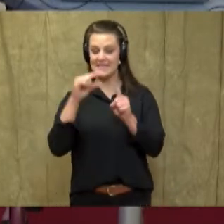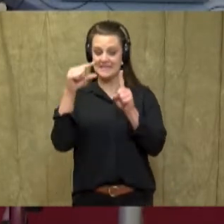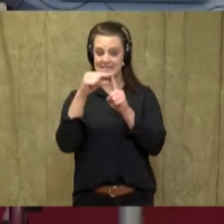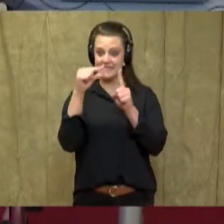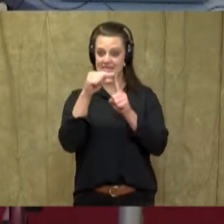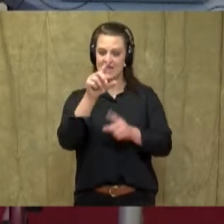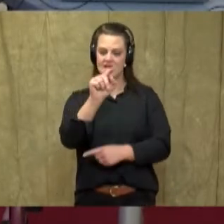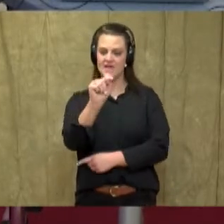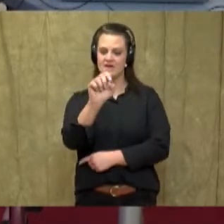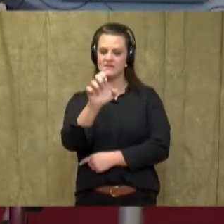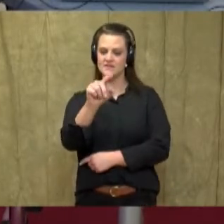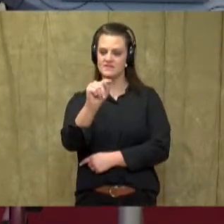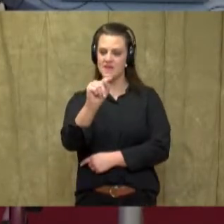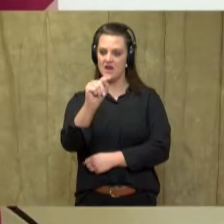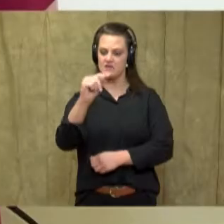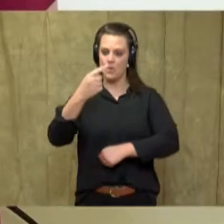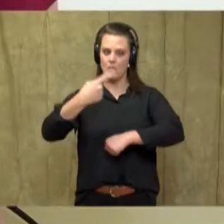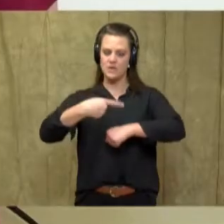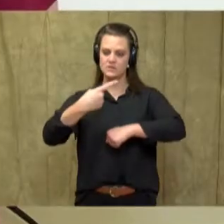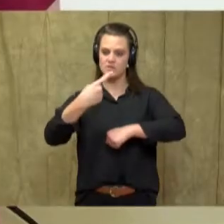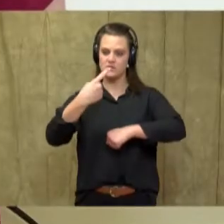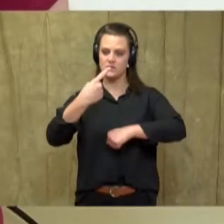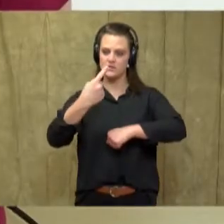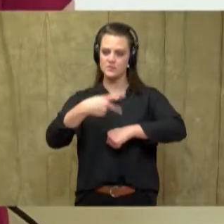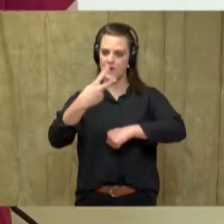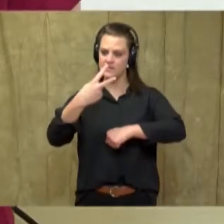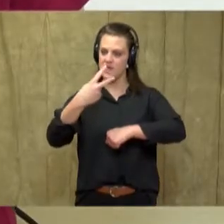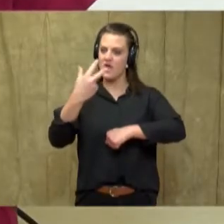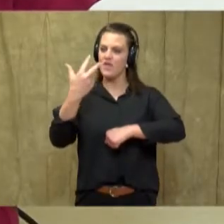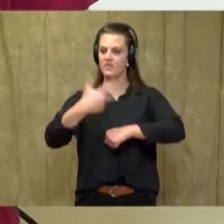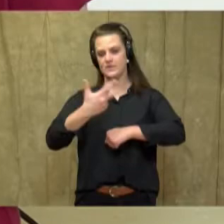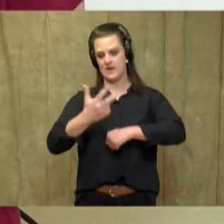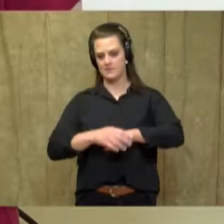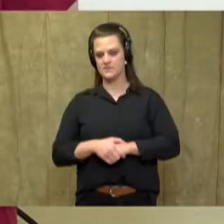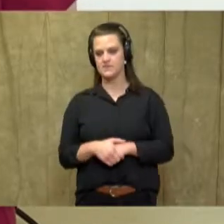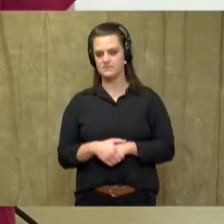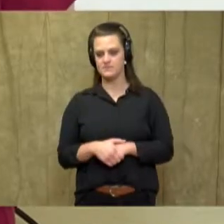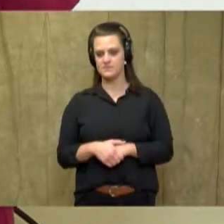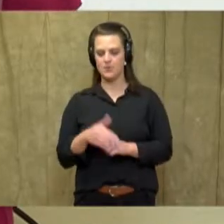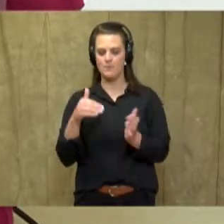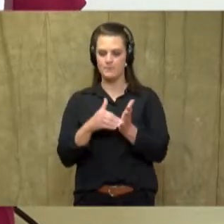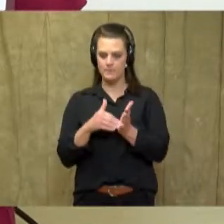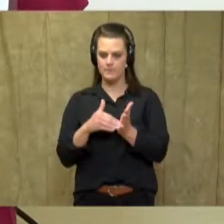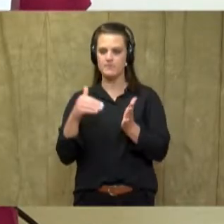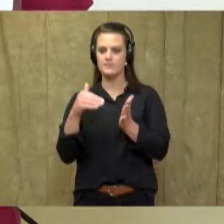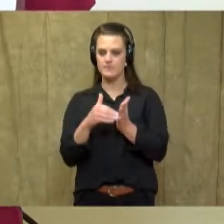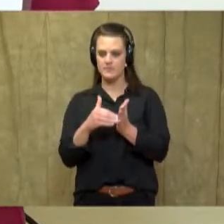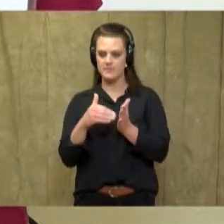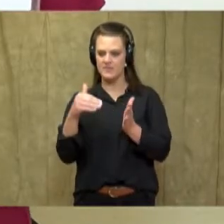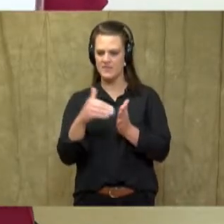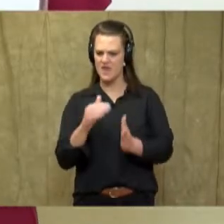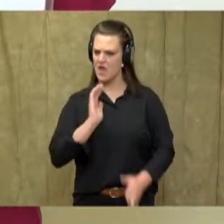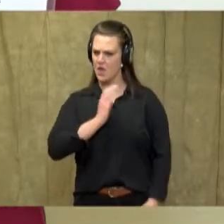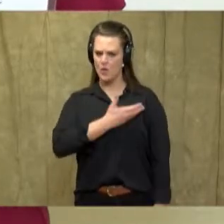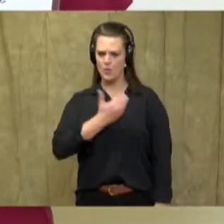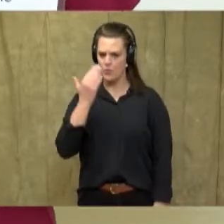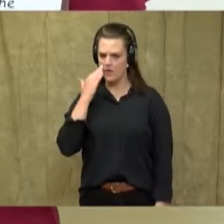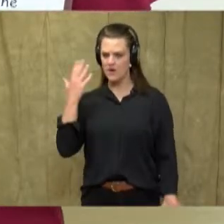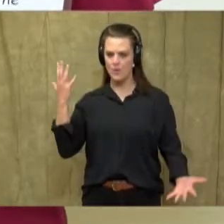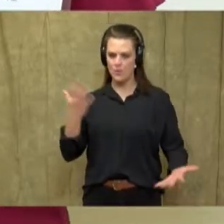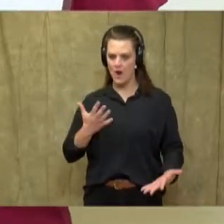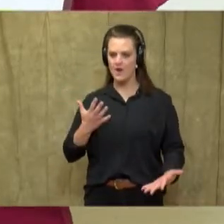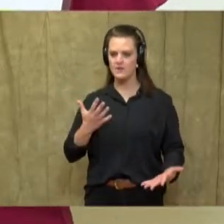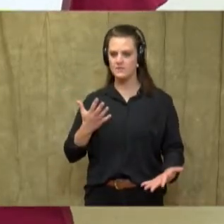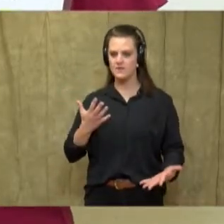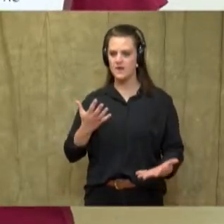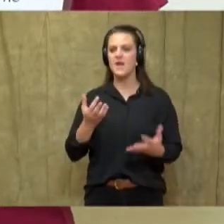once, twice, and even 3 times. When something is repeated more than once, we know, boys and girls, that